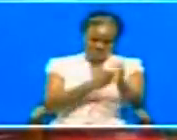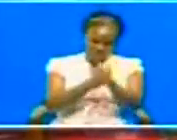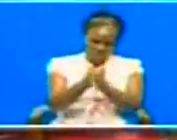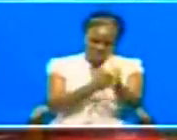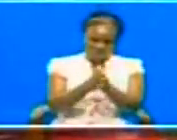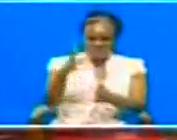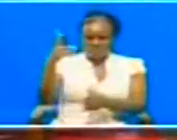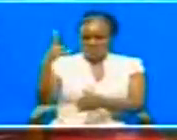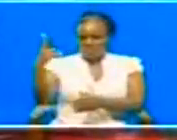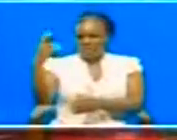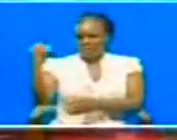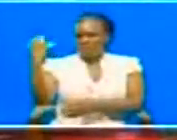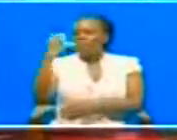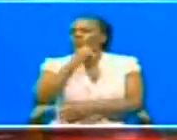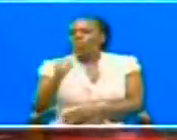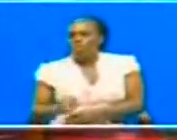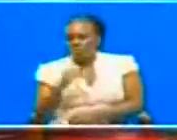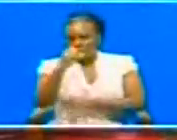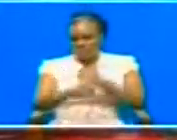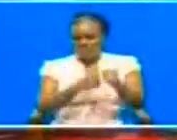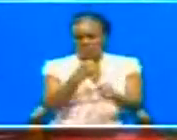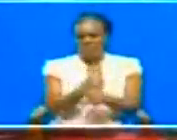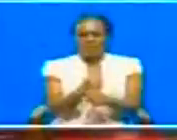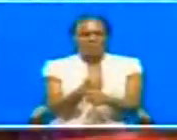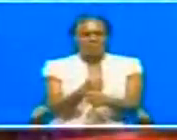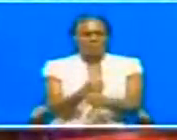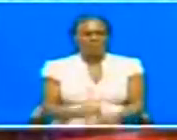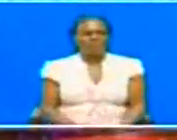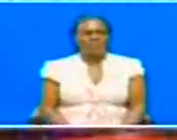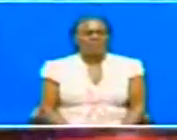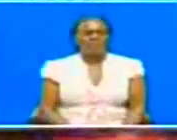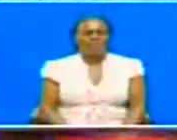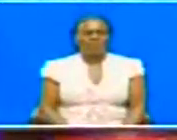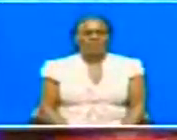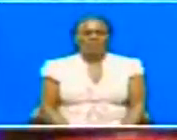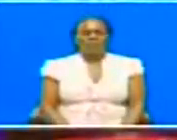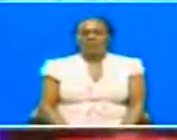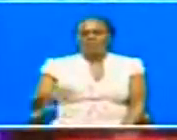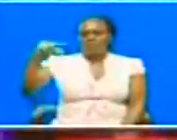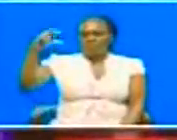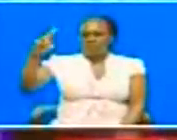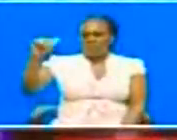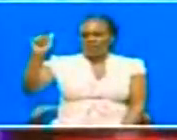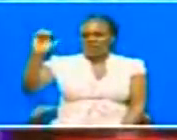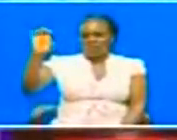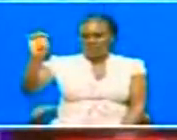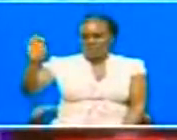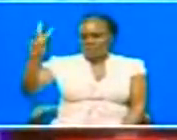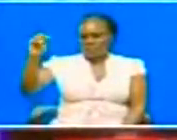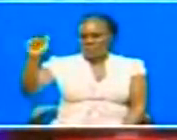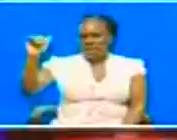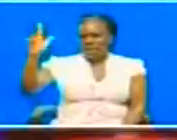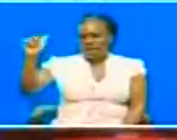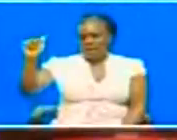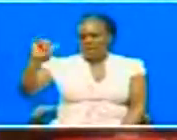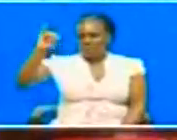Thank you. At 20 years old. Yeah. Thank you. Well done. At Grace Maya, M-A-Y-A, at Koinange Jeff,